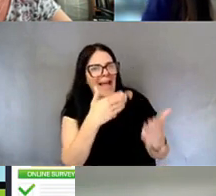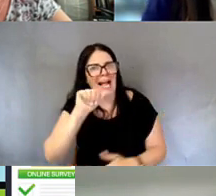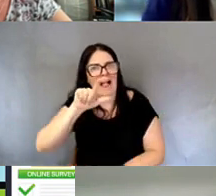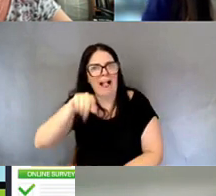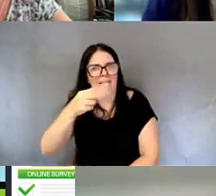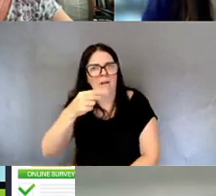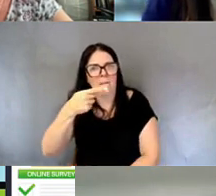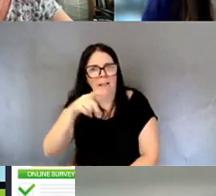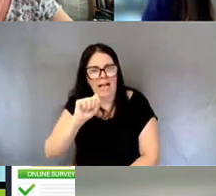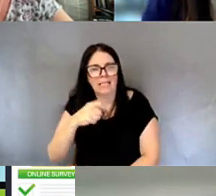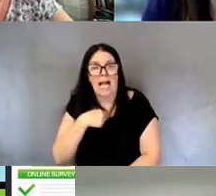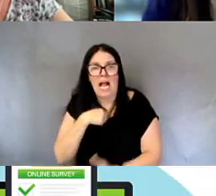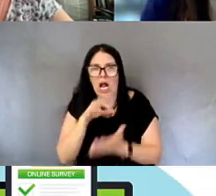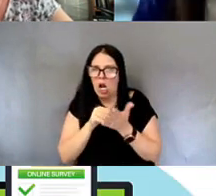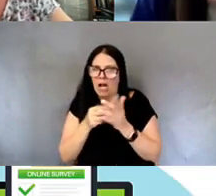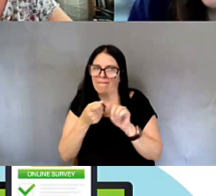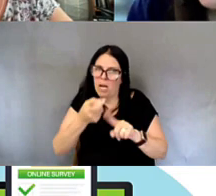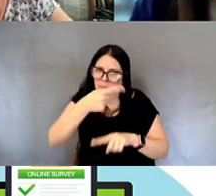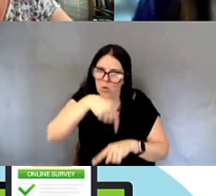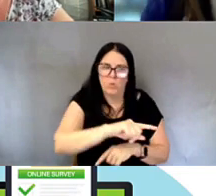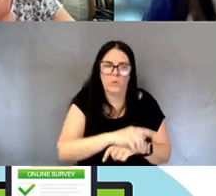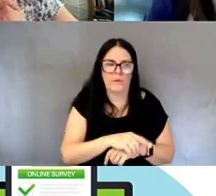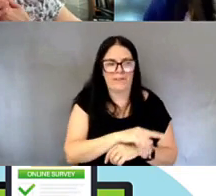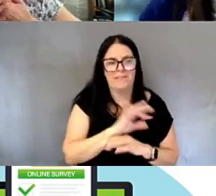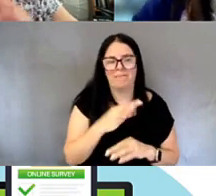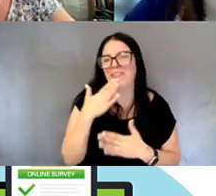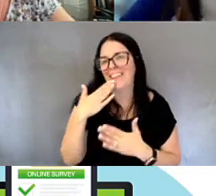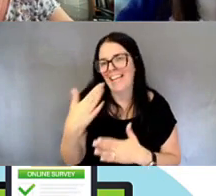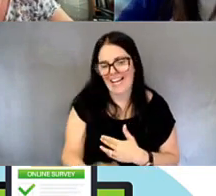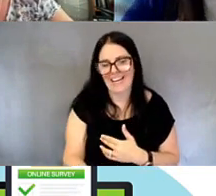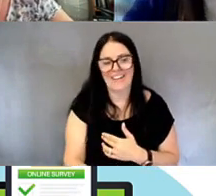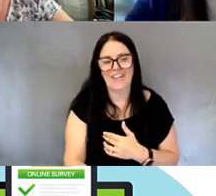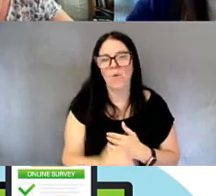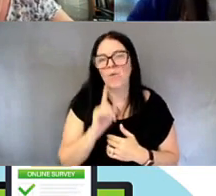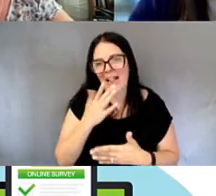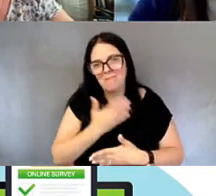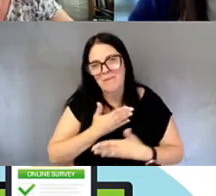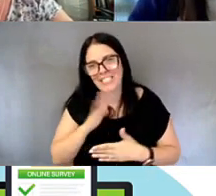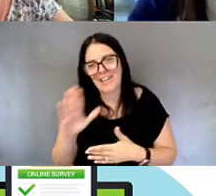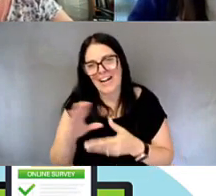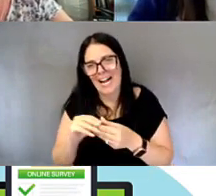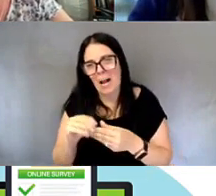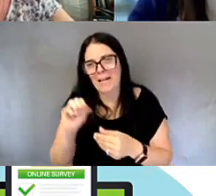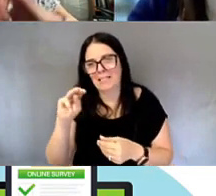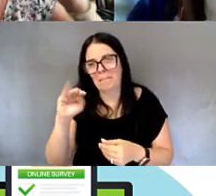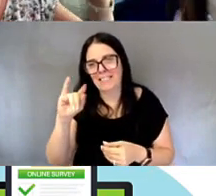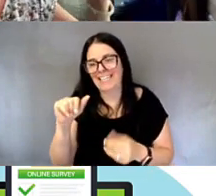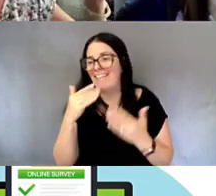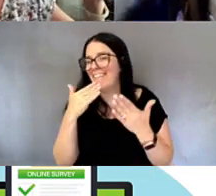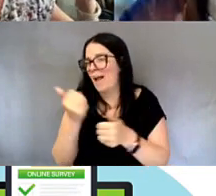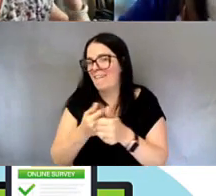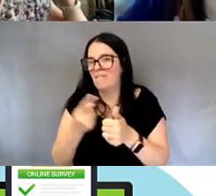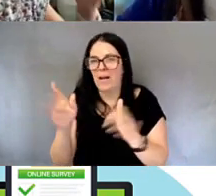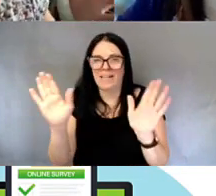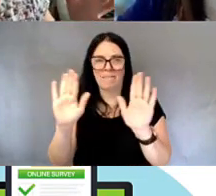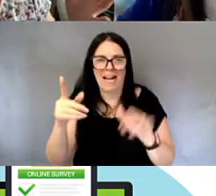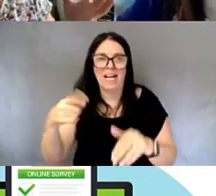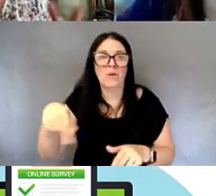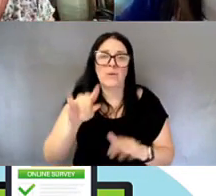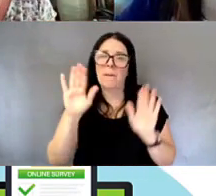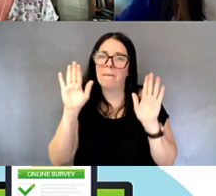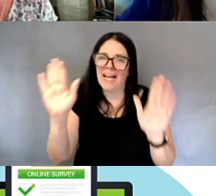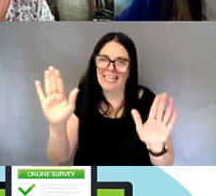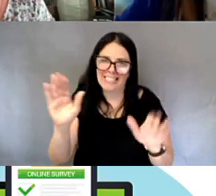back what I've learned from you all. Perfect. Thank you so much, Smita. We really appreciate it. Thanks, everyone. The working group, you have been